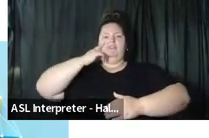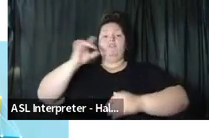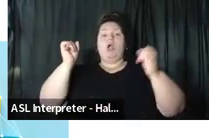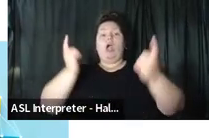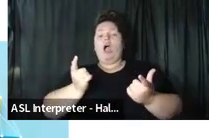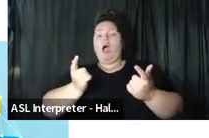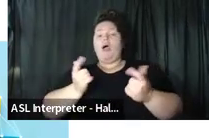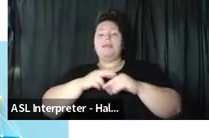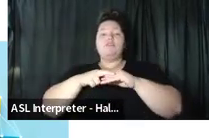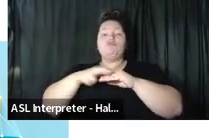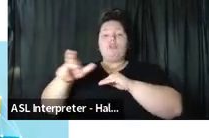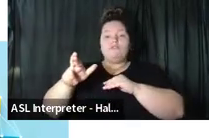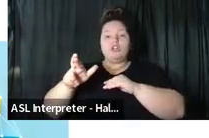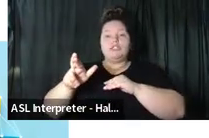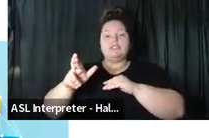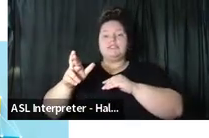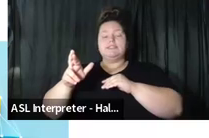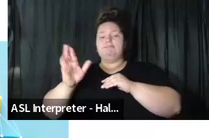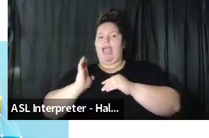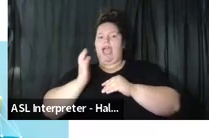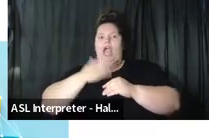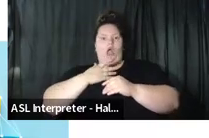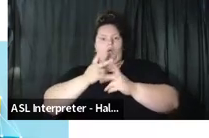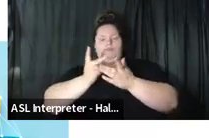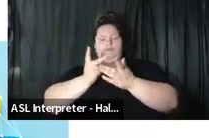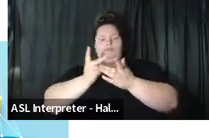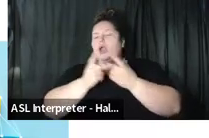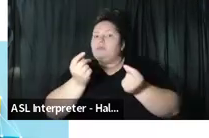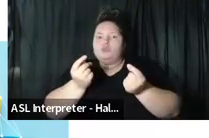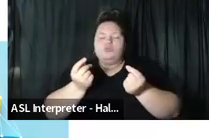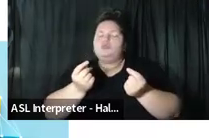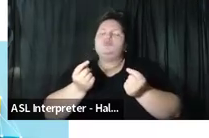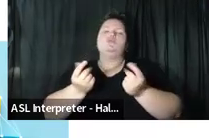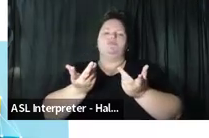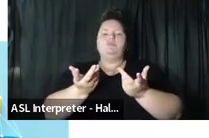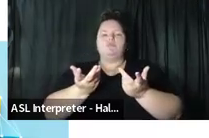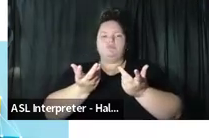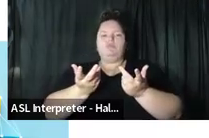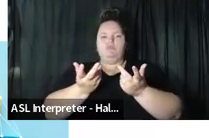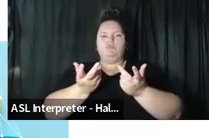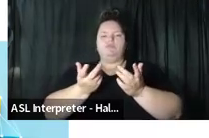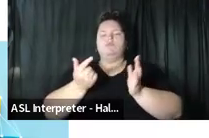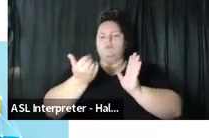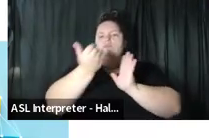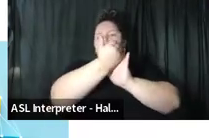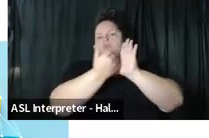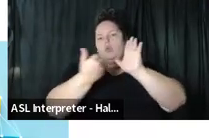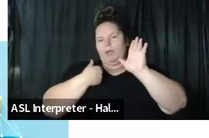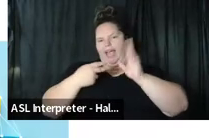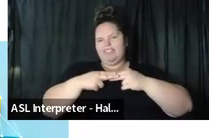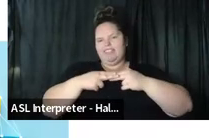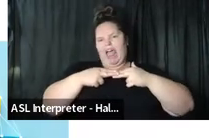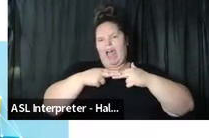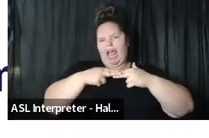reference like what our program does, we did still list and add these slides about our program to